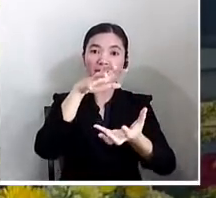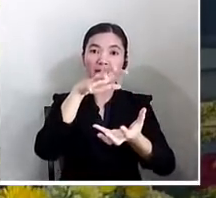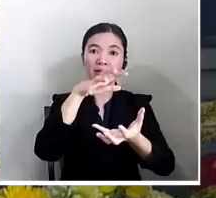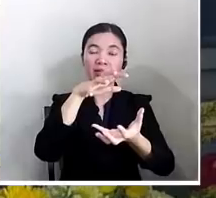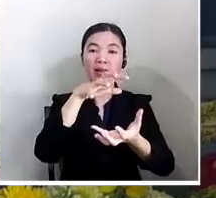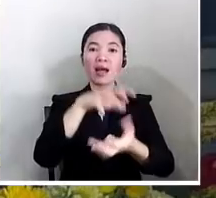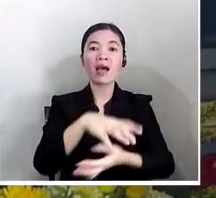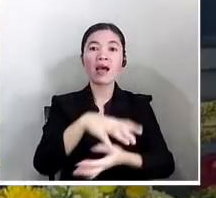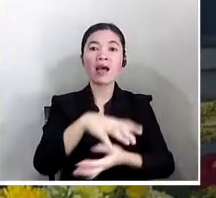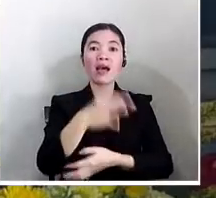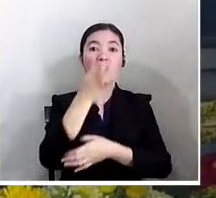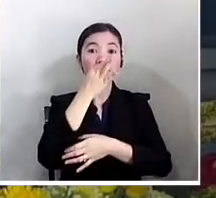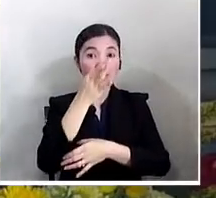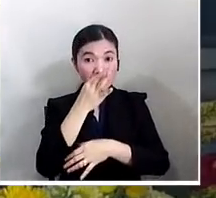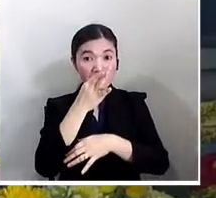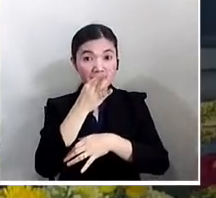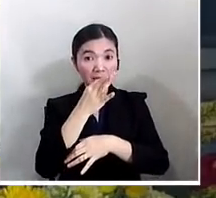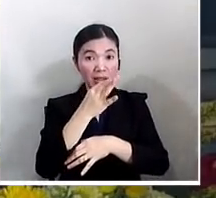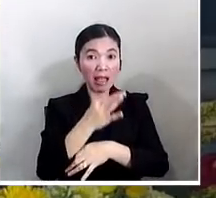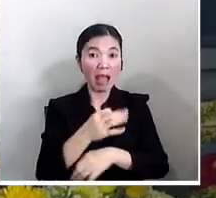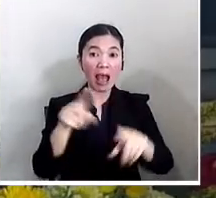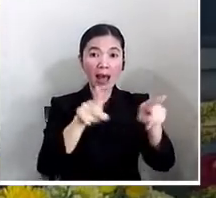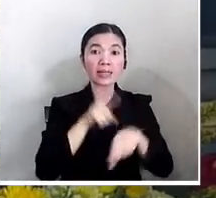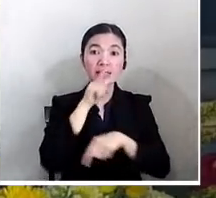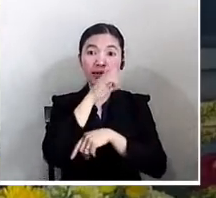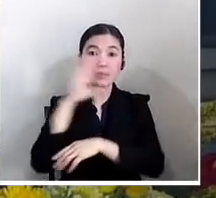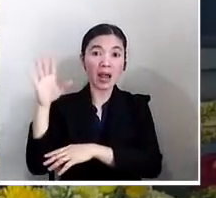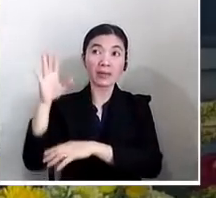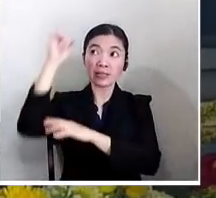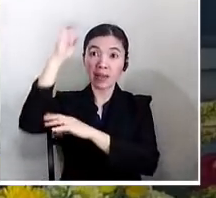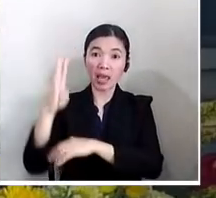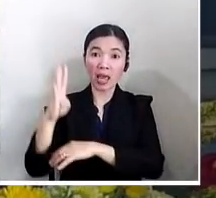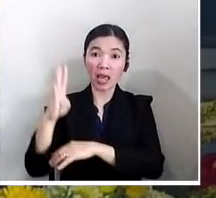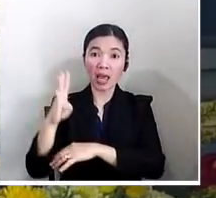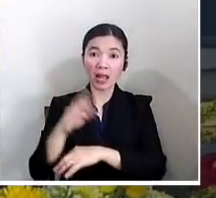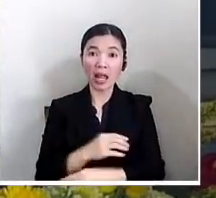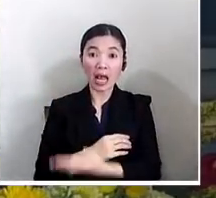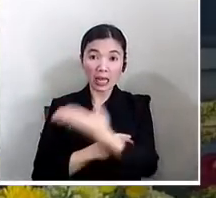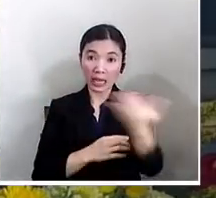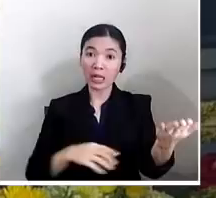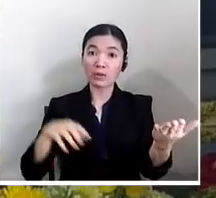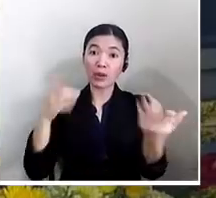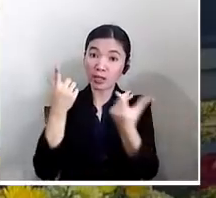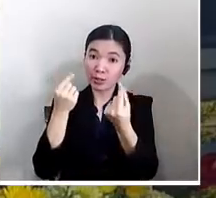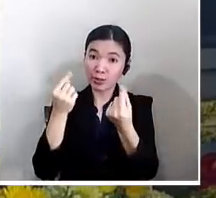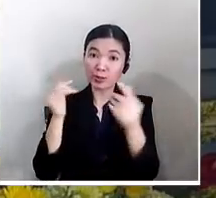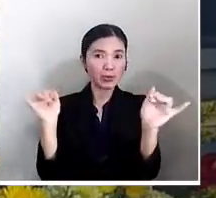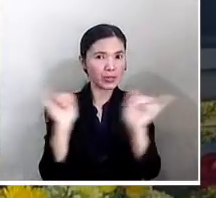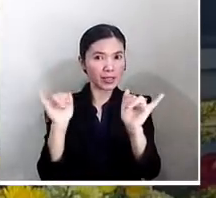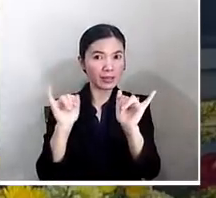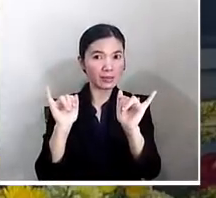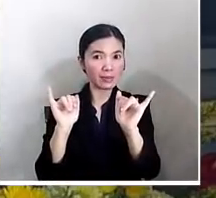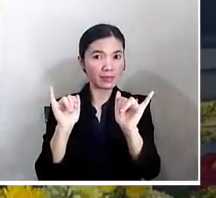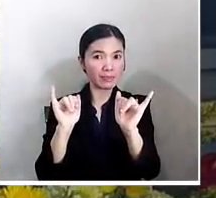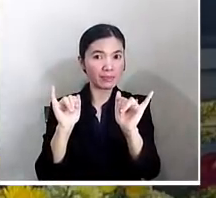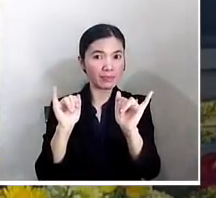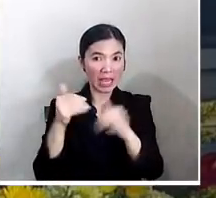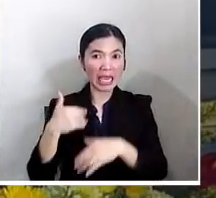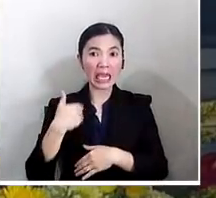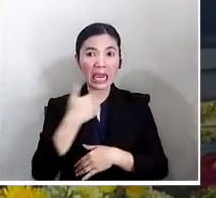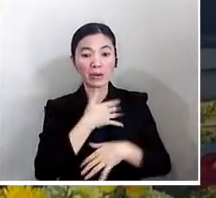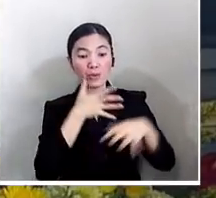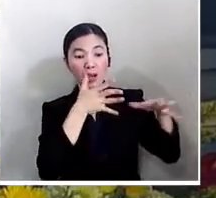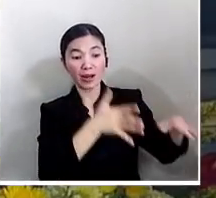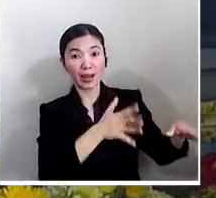God. Can we do the same? Can we leave everything behind and